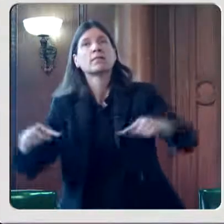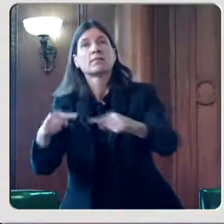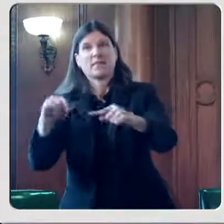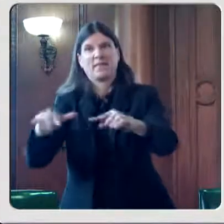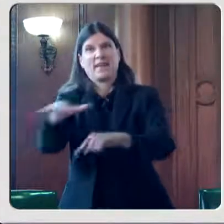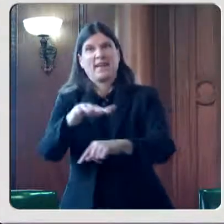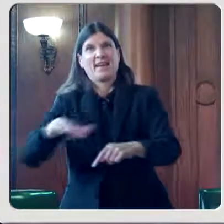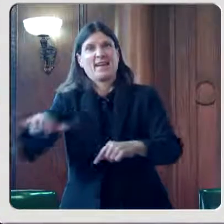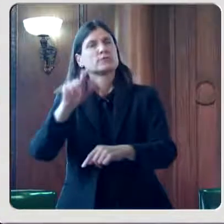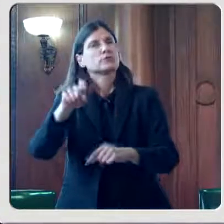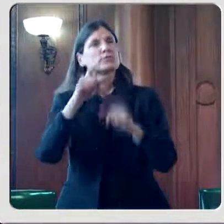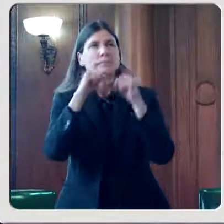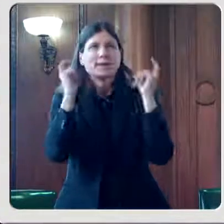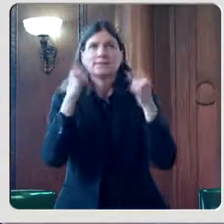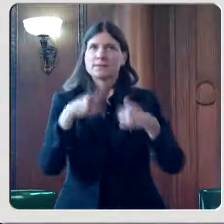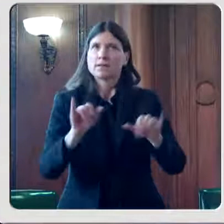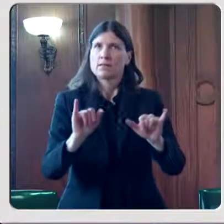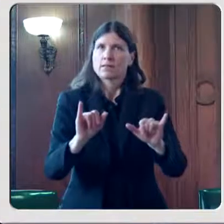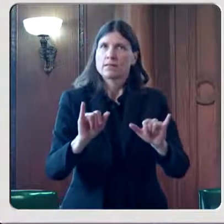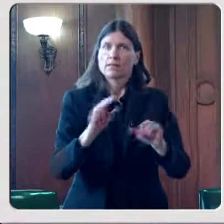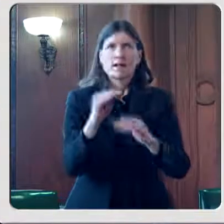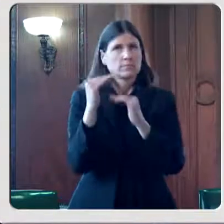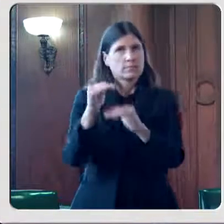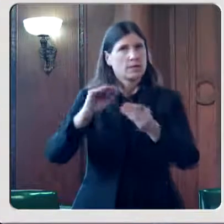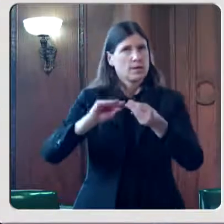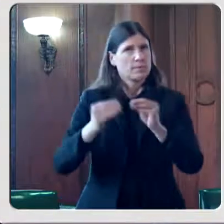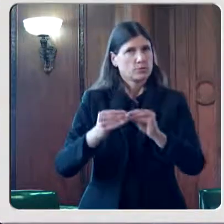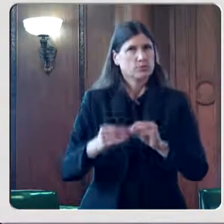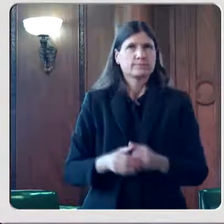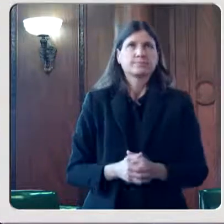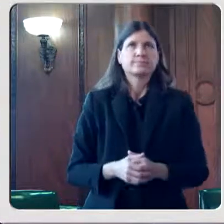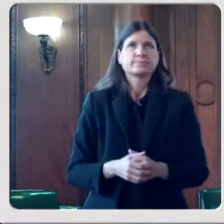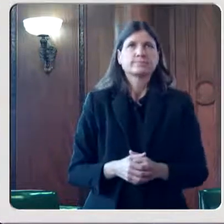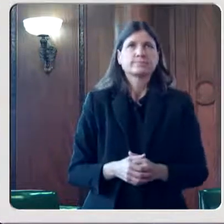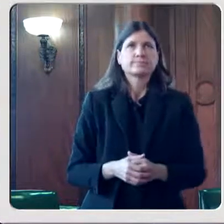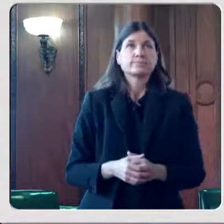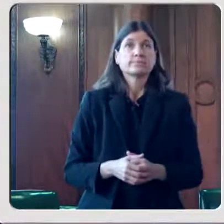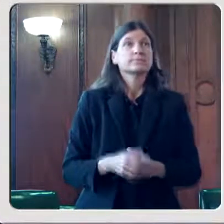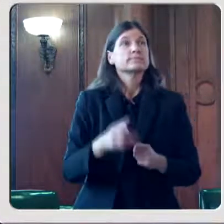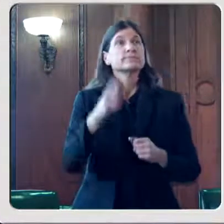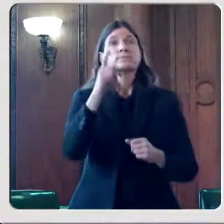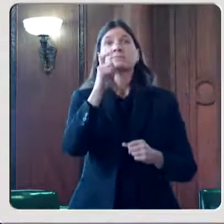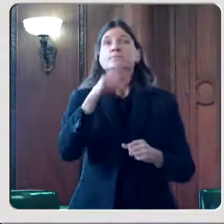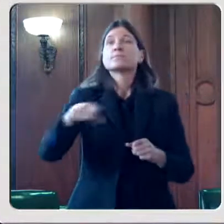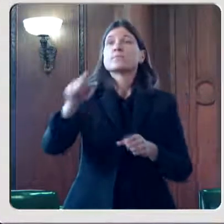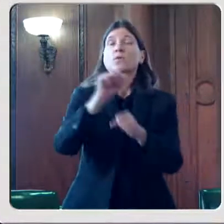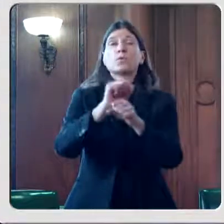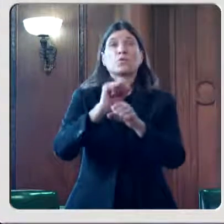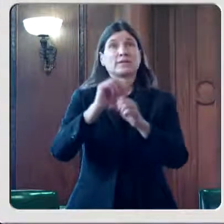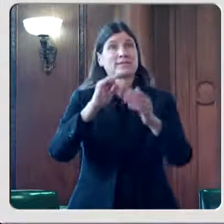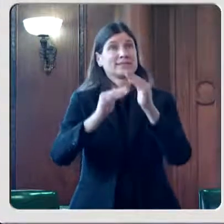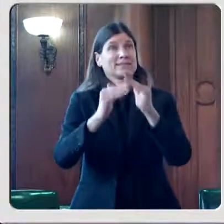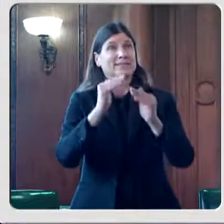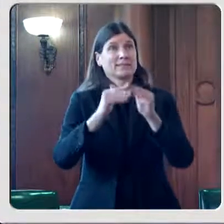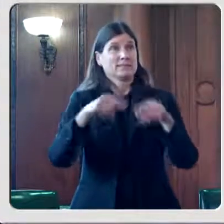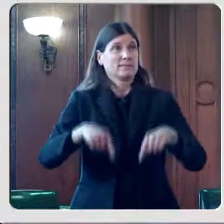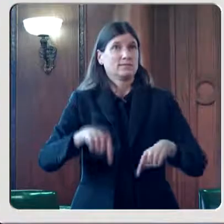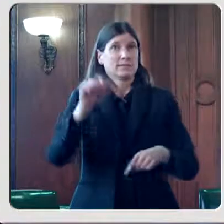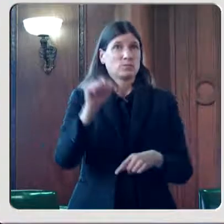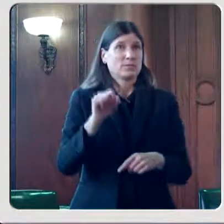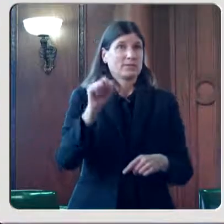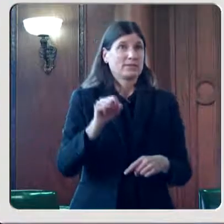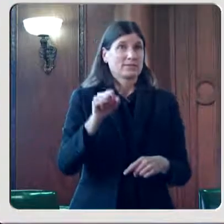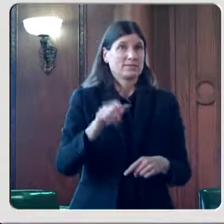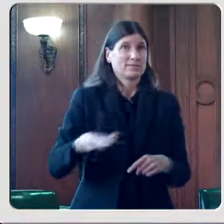City employees, I want to thank the city employees. Well over a $600 donation was made to the Food Bank of